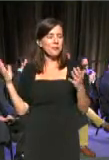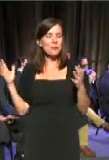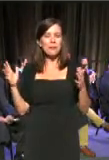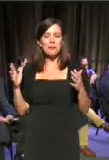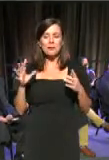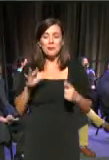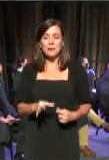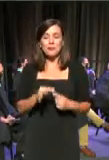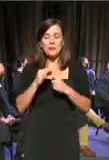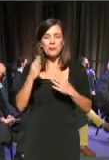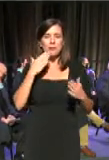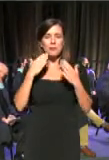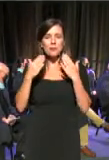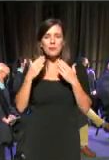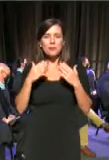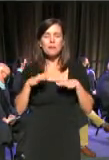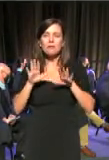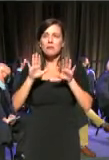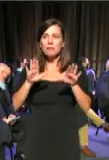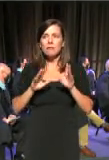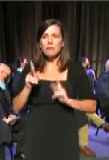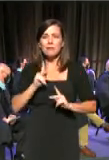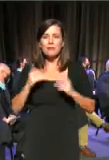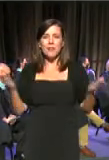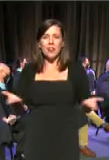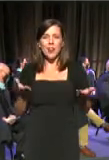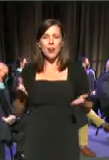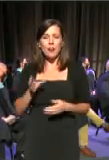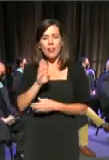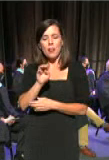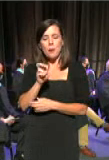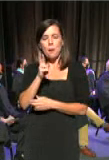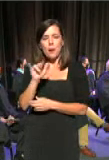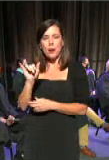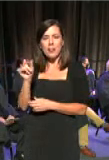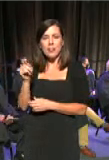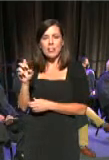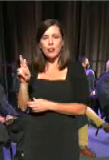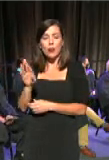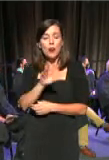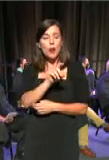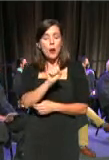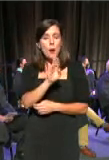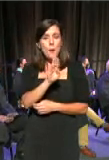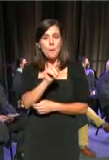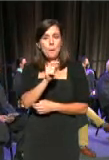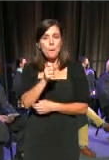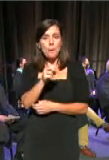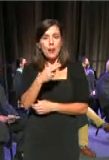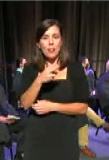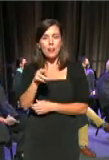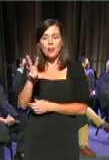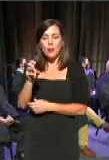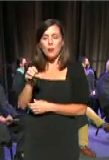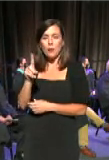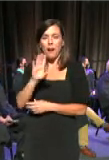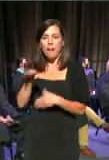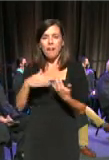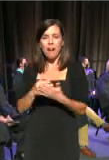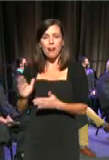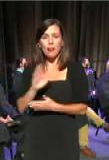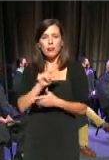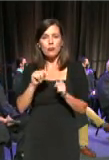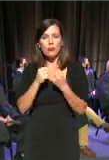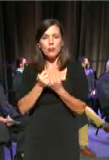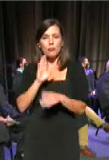A special thank you to our gracious hosts from the Berry Center. We appreciate Beth Wade, Devin Perry, and their team for all their hard work